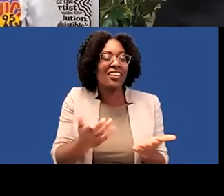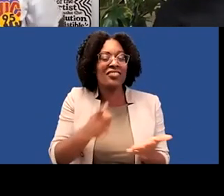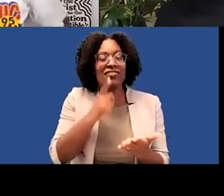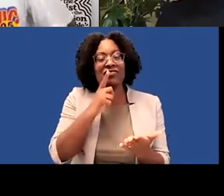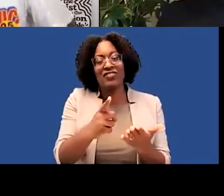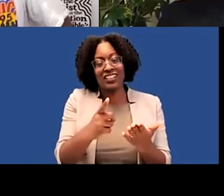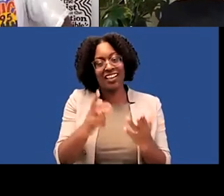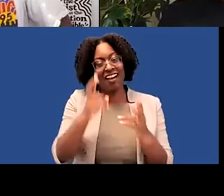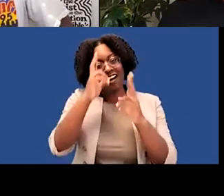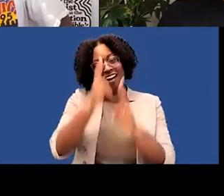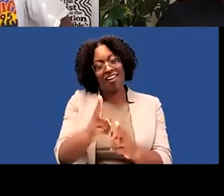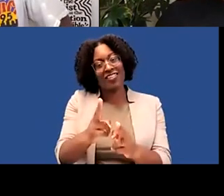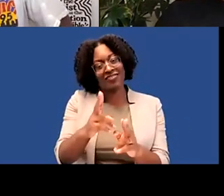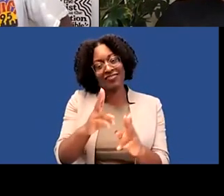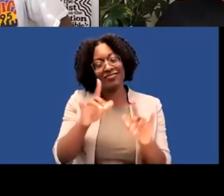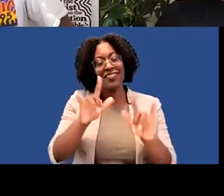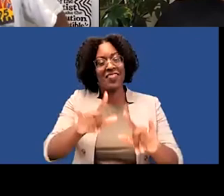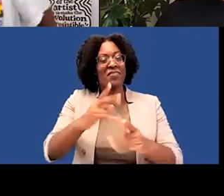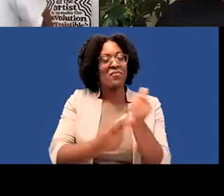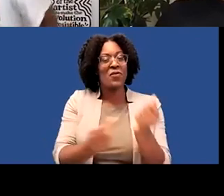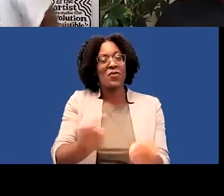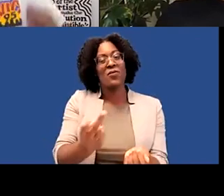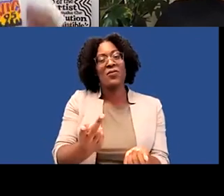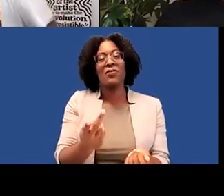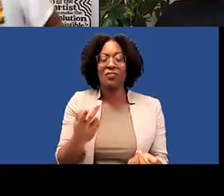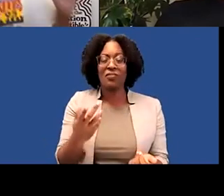so much. Thank you for making this book.